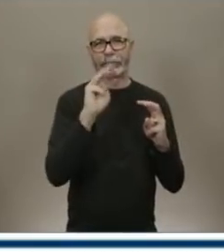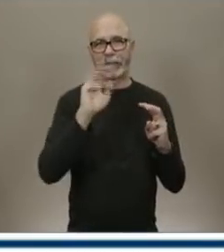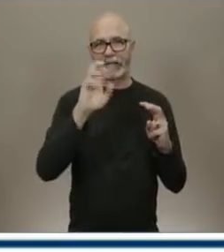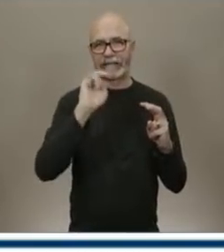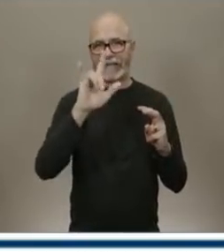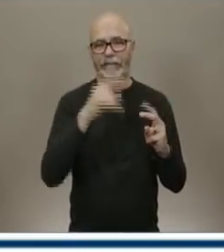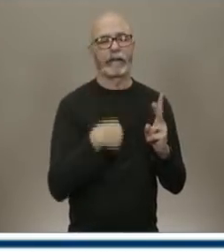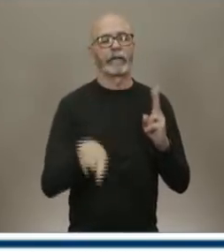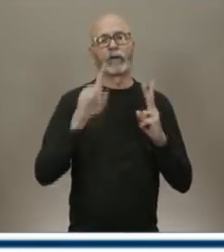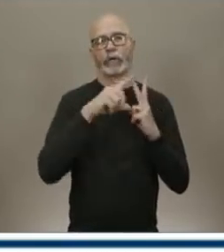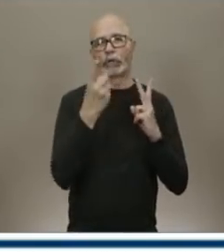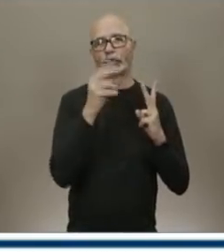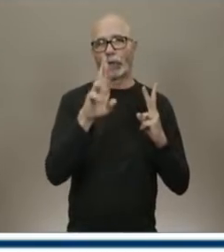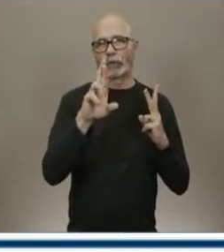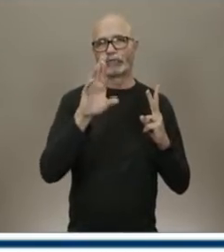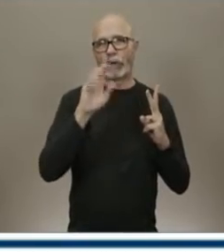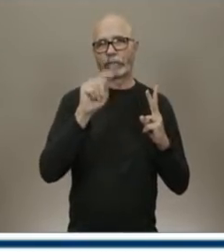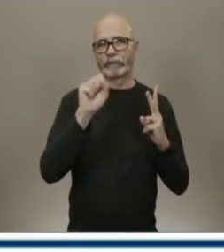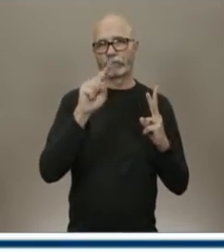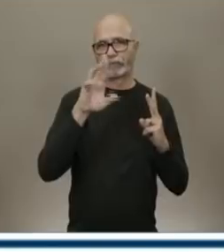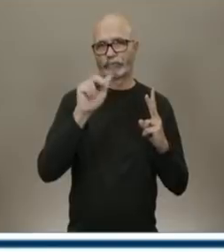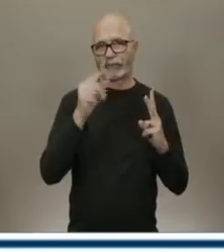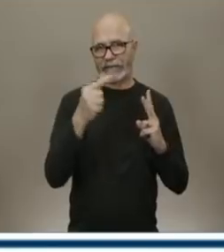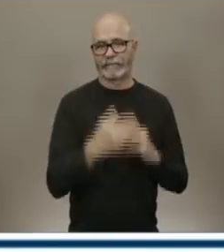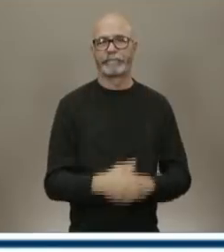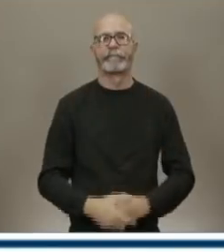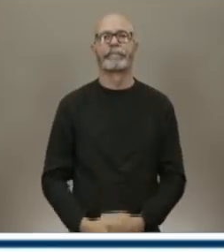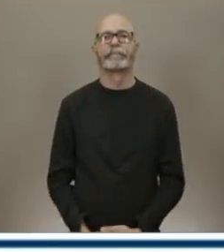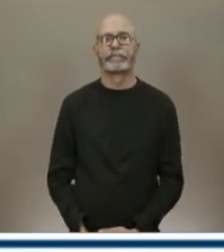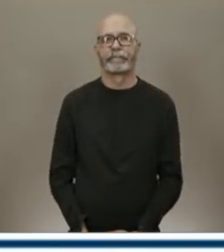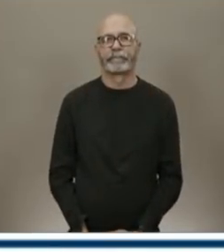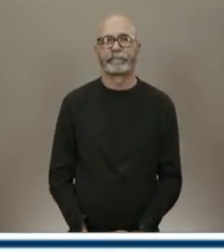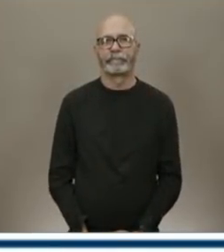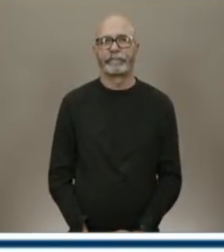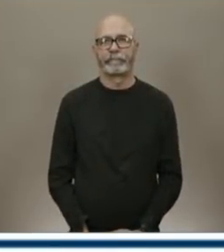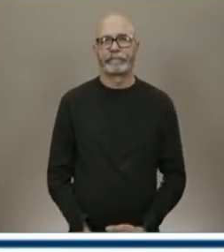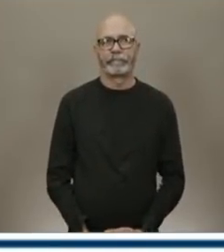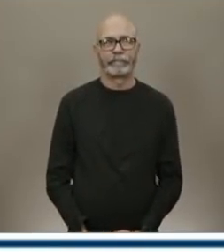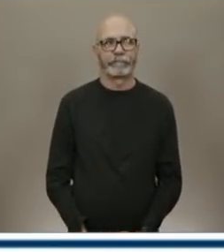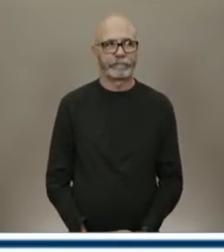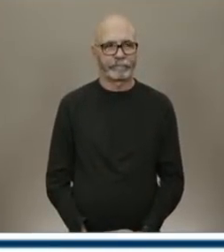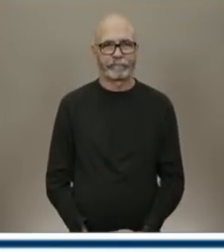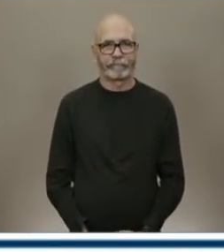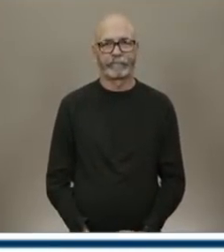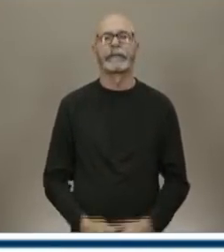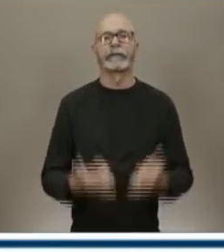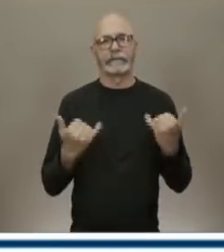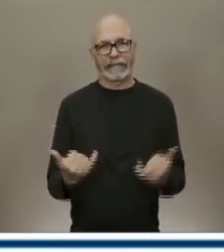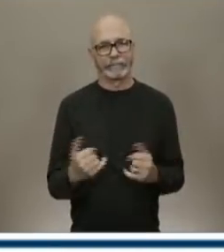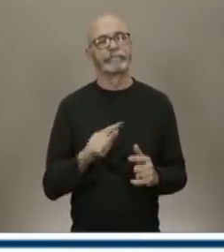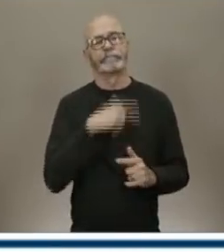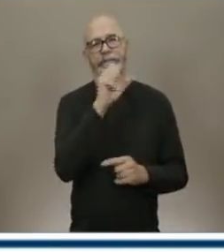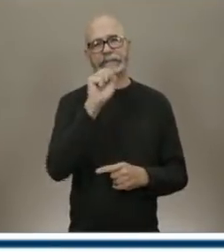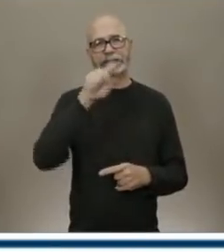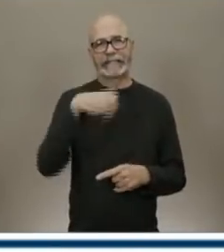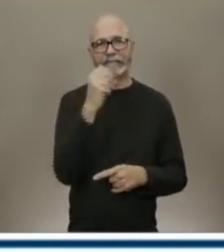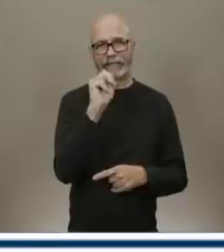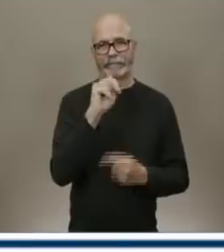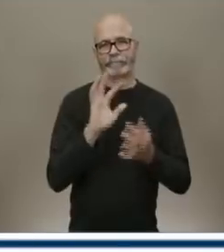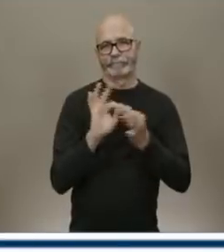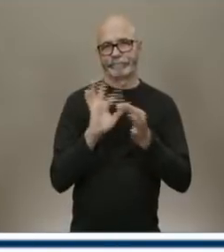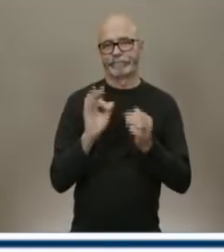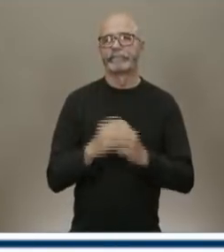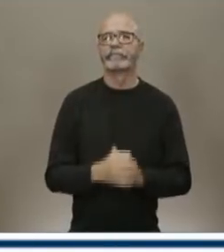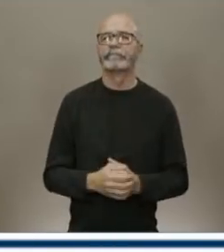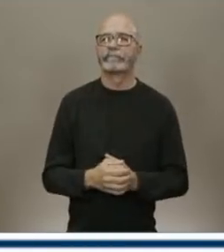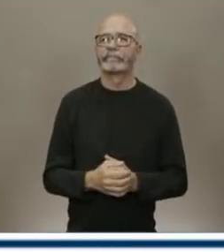the Province of Nova Scotia, and Dr. Robert Strang, Chief Medical Officer of Health for Nova Scotia. Go ahead, Premier. Thank you, Tina. Today we are announcing